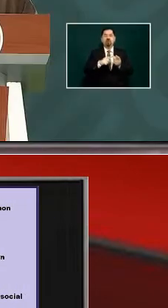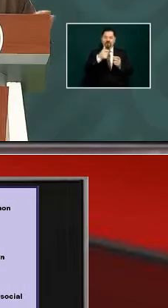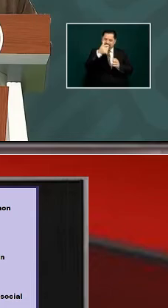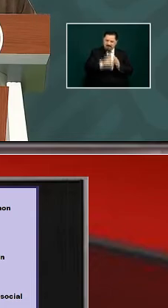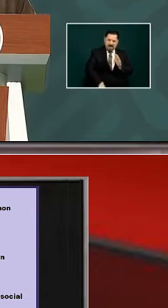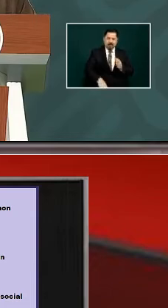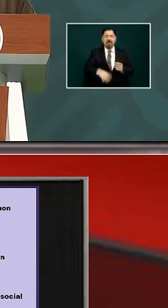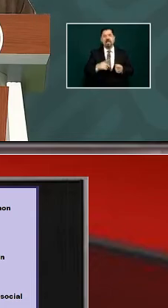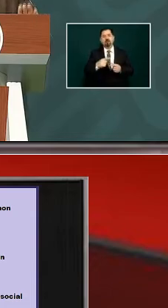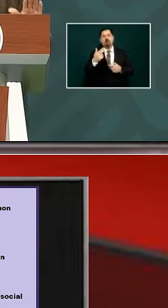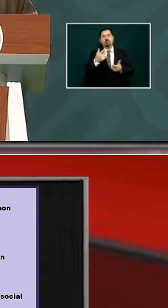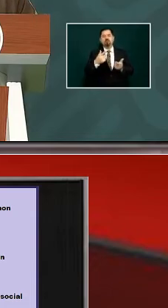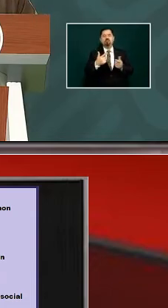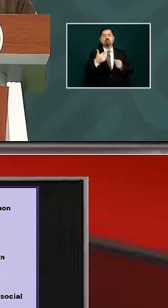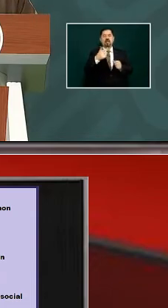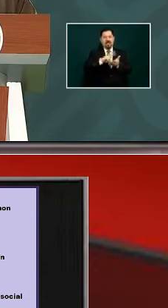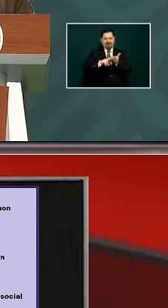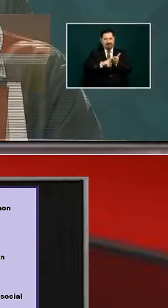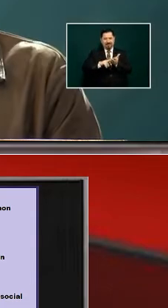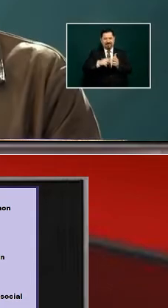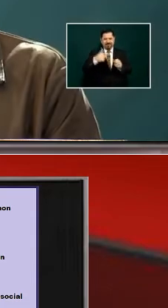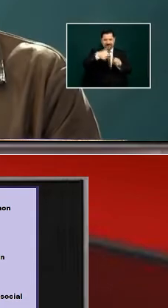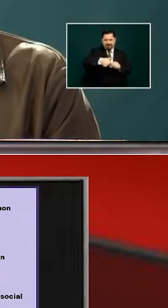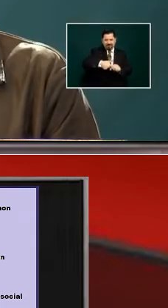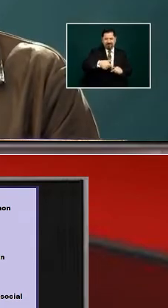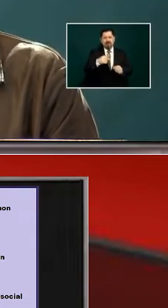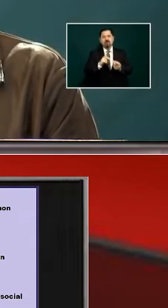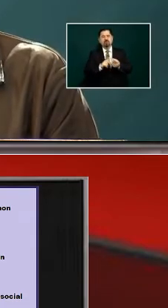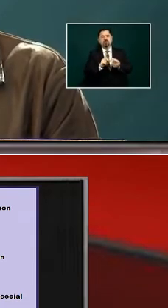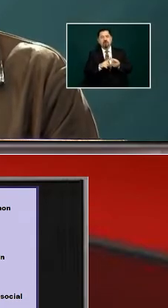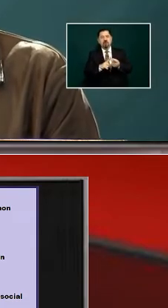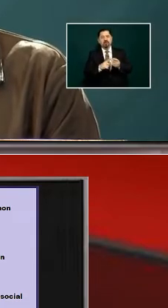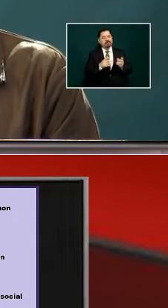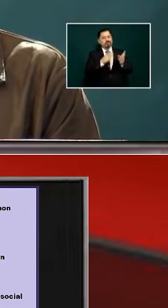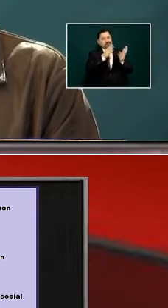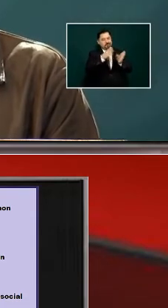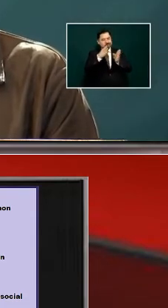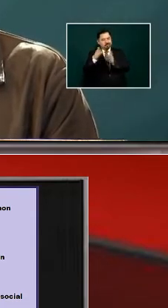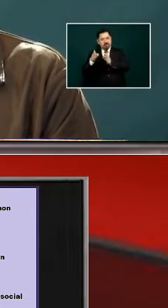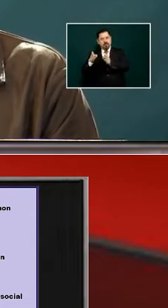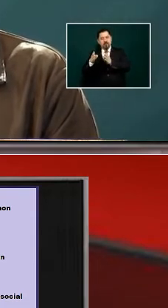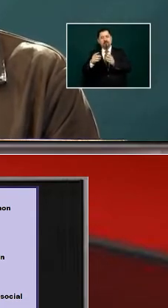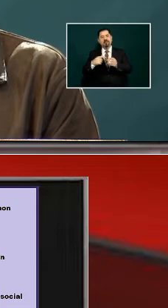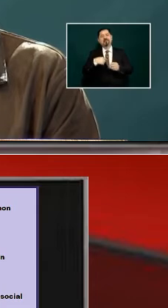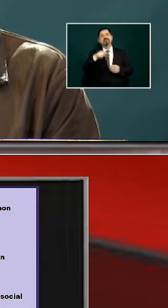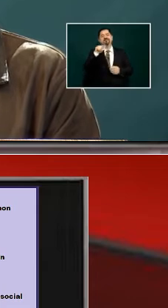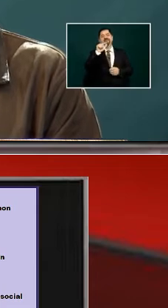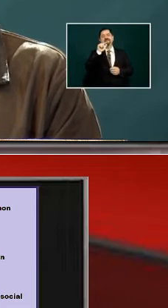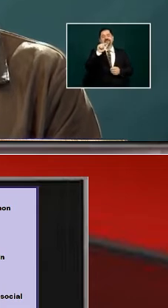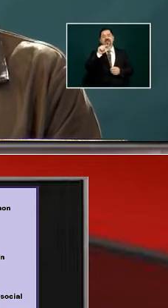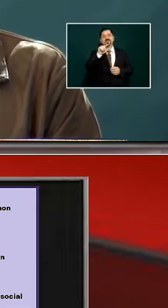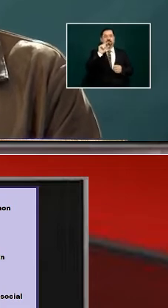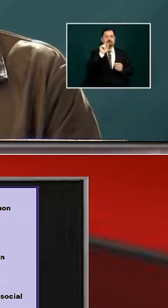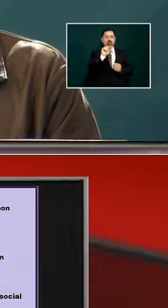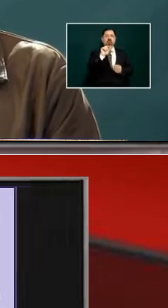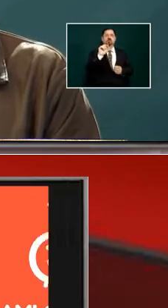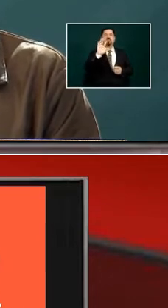app that they have for notifying when they suspect that there is criminal